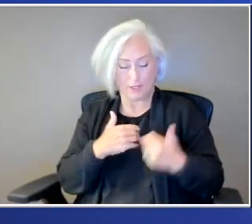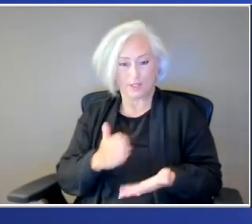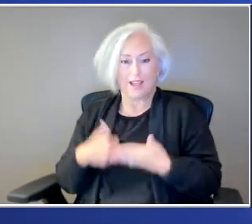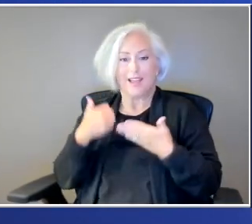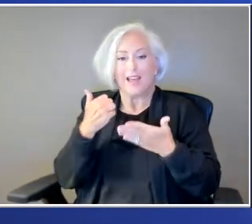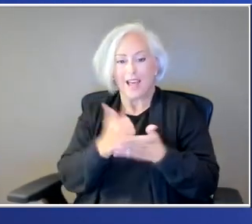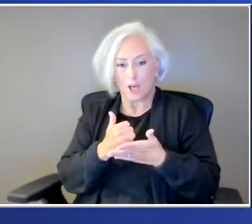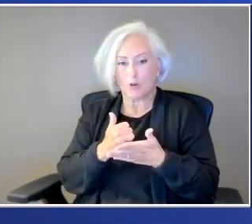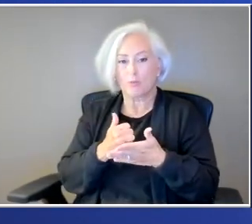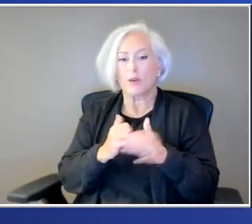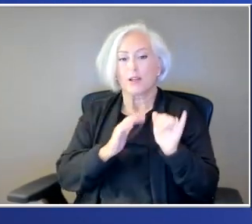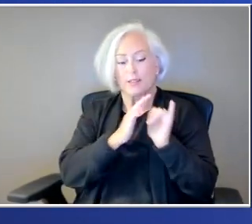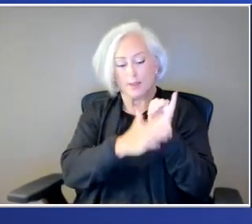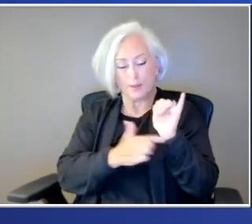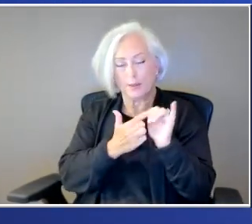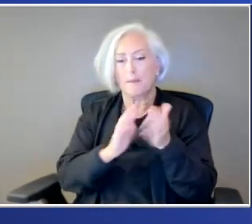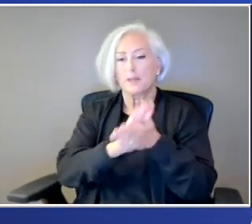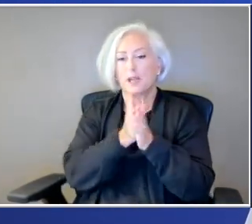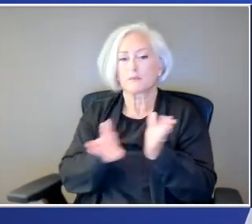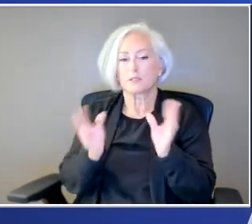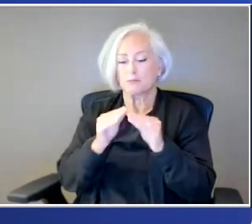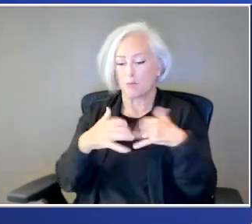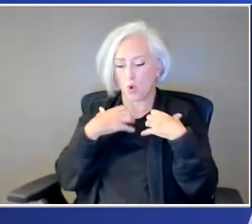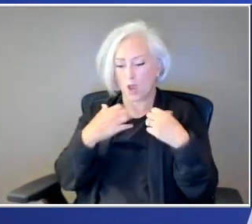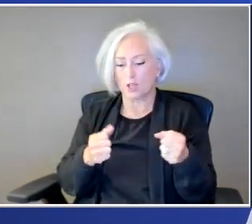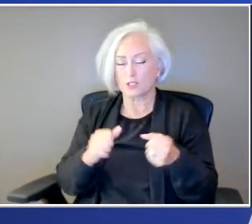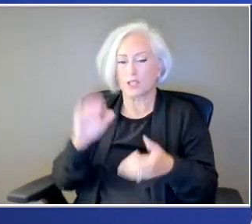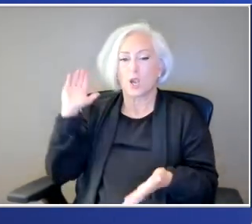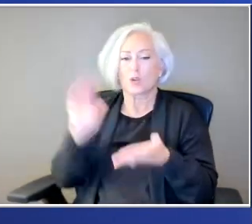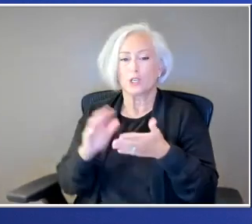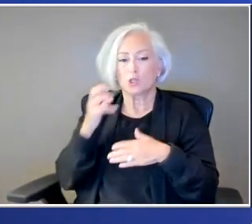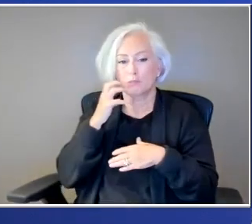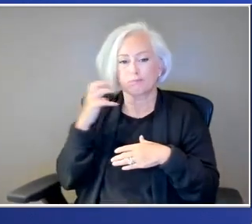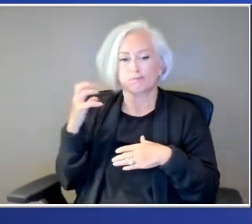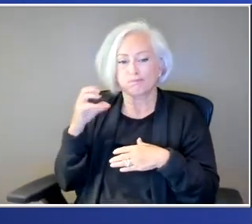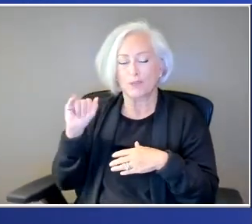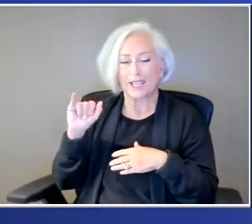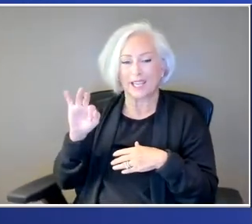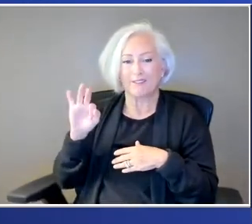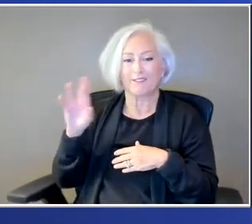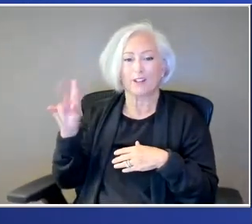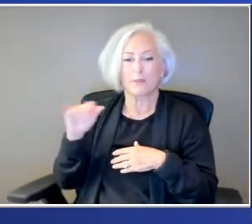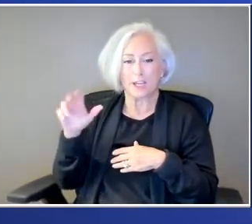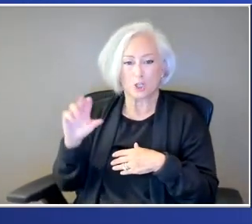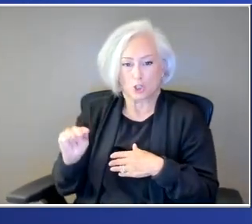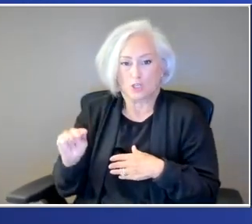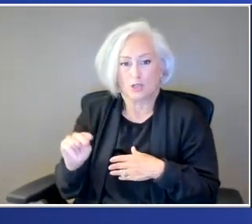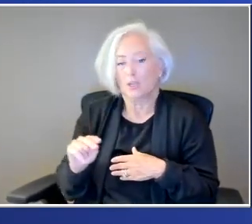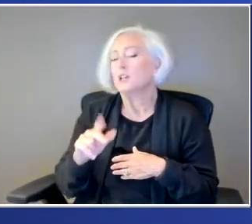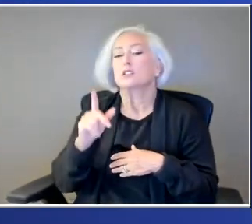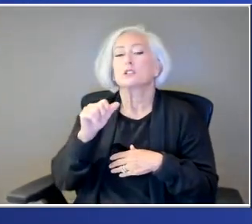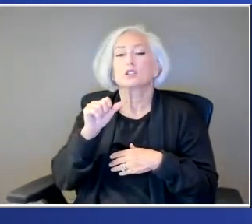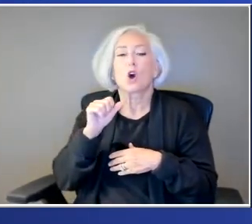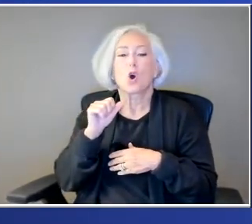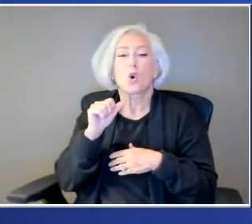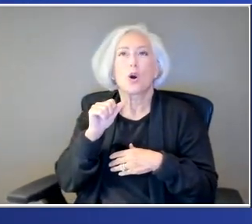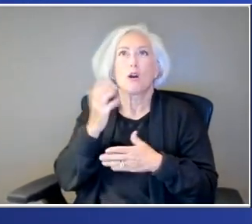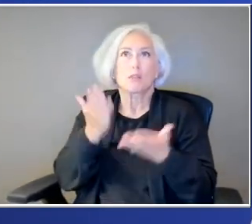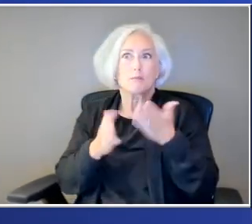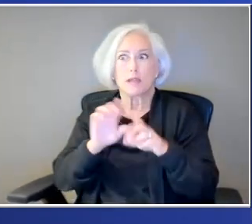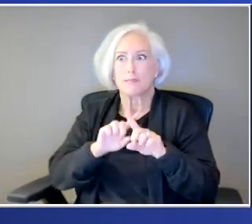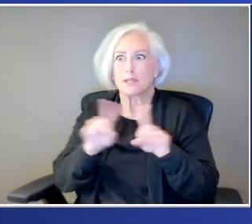endometrium healthier, decreasing inflammation. So there may be other pathways in terms of infertility that's not related to like what we